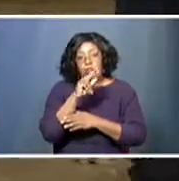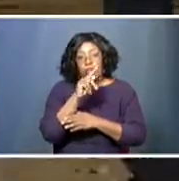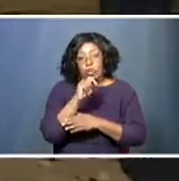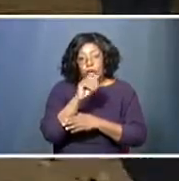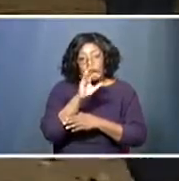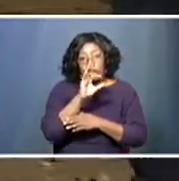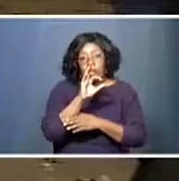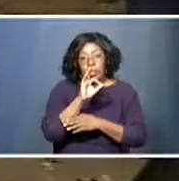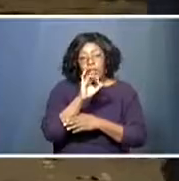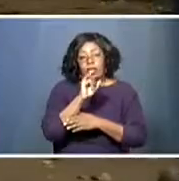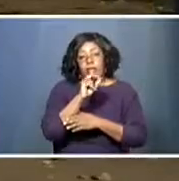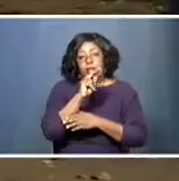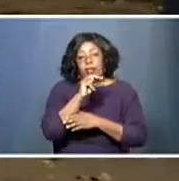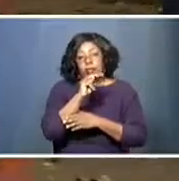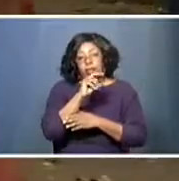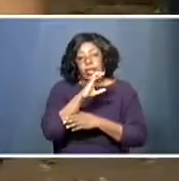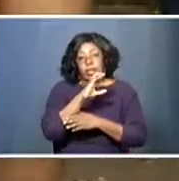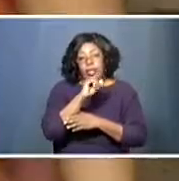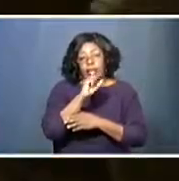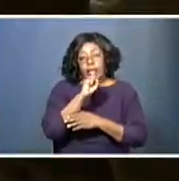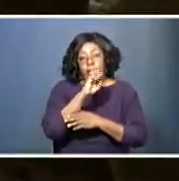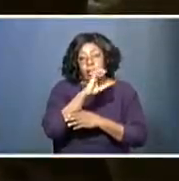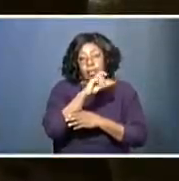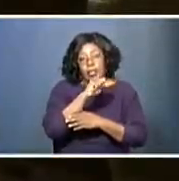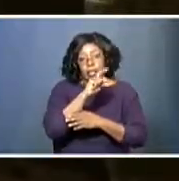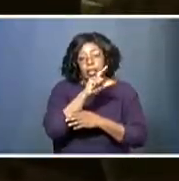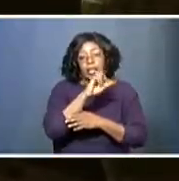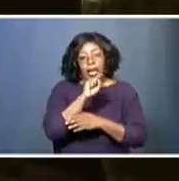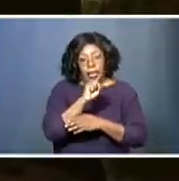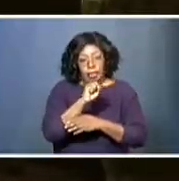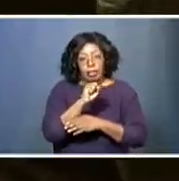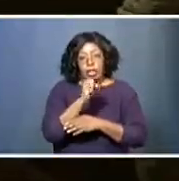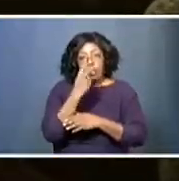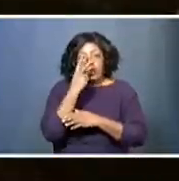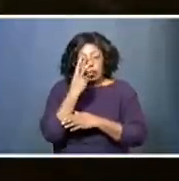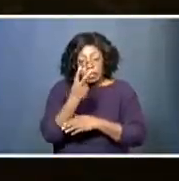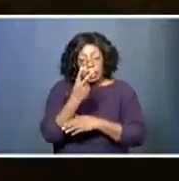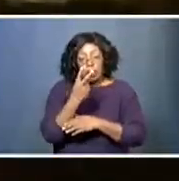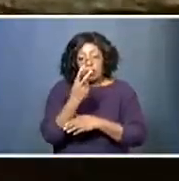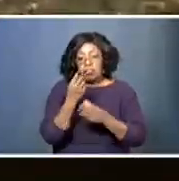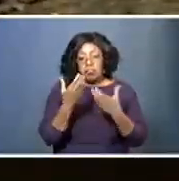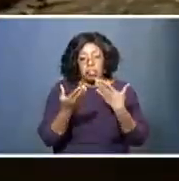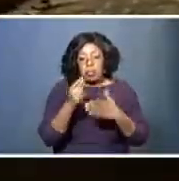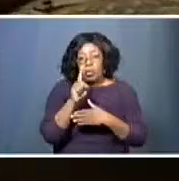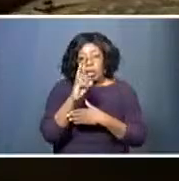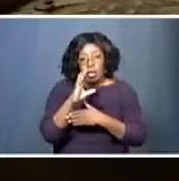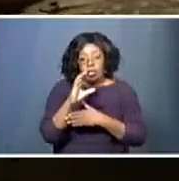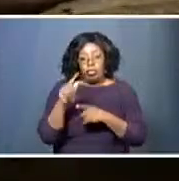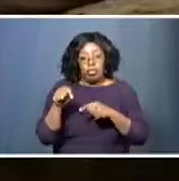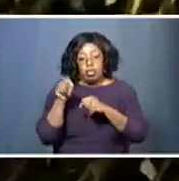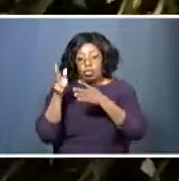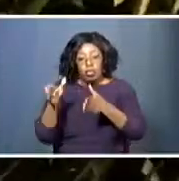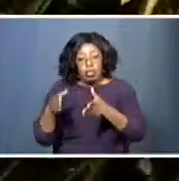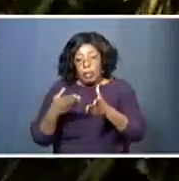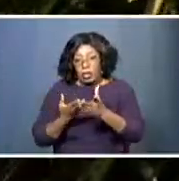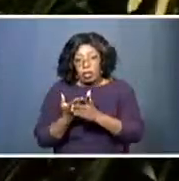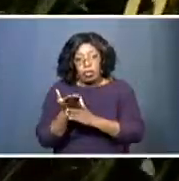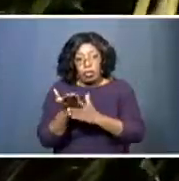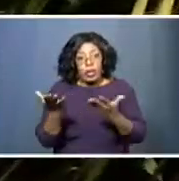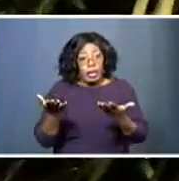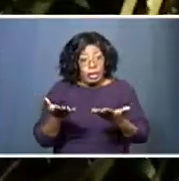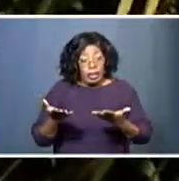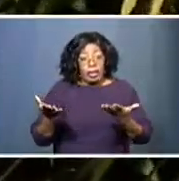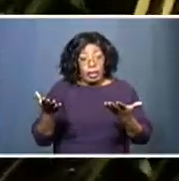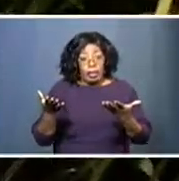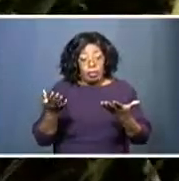Bahamas. If you were to stay up here for 1 hour, you would see well over 100 tourists passing through here, as well as locals. It's one of the most important